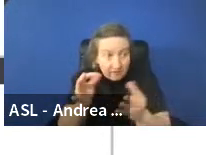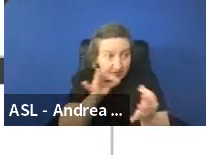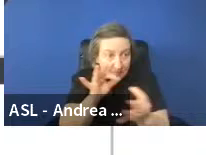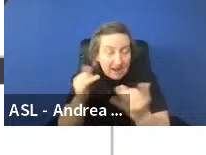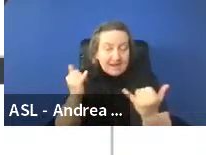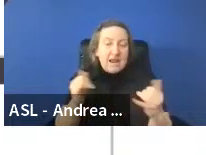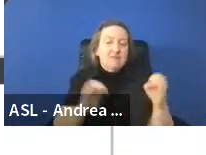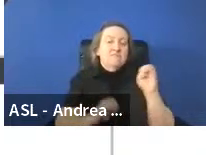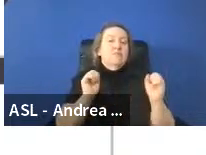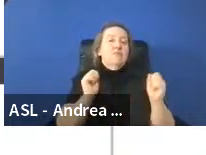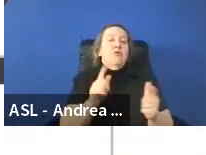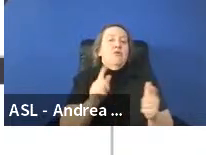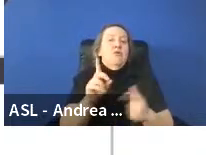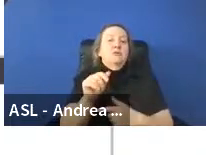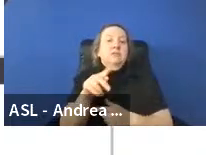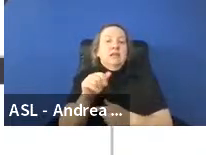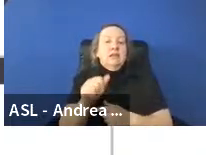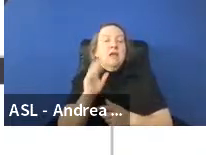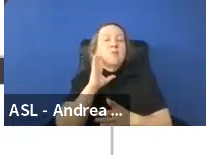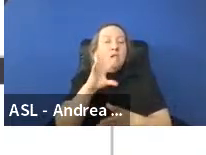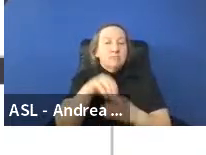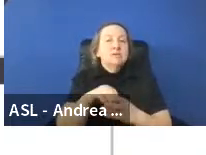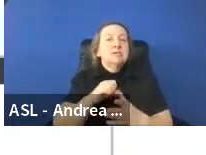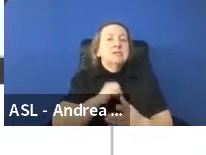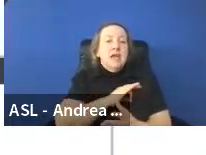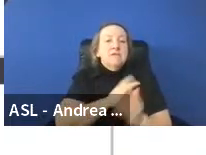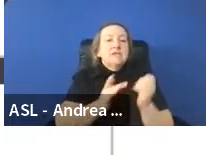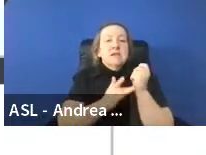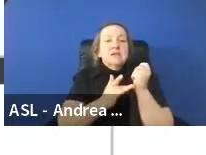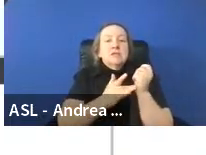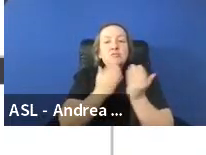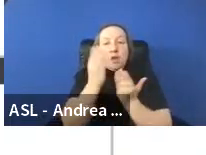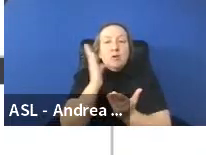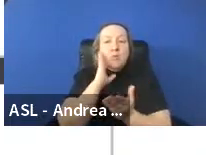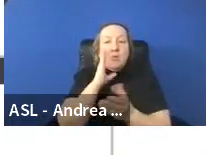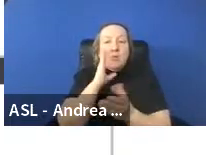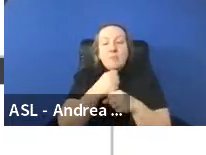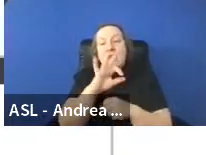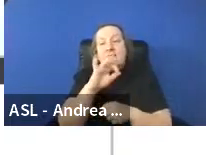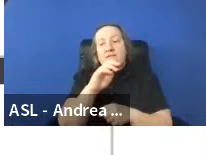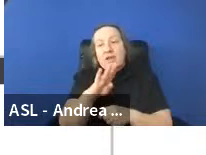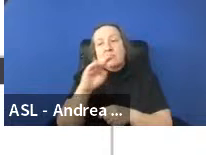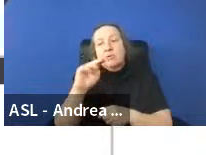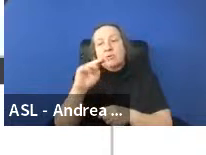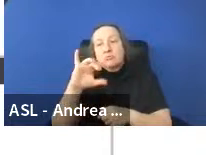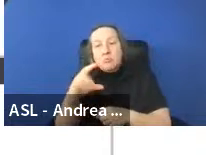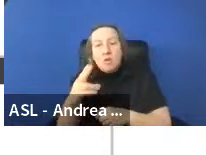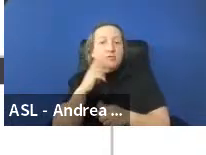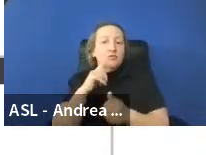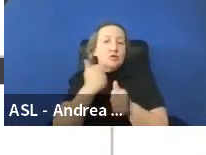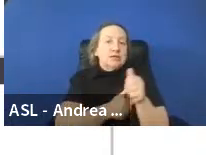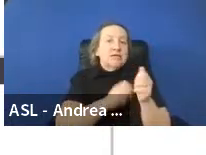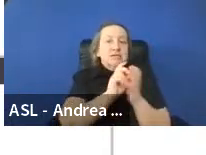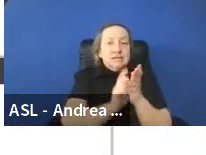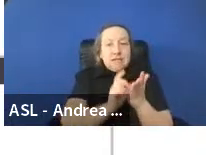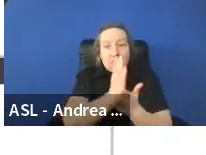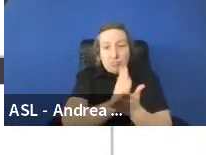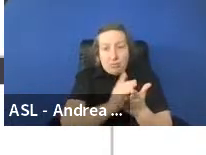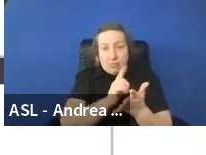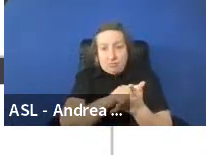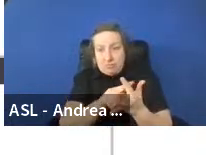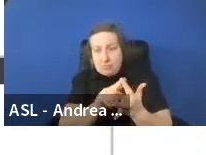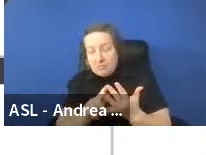and it is going into the staff technical recommendations that we'll be making in February, March on each of the design components.